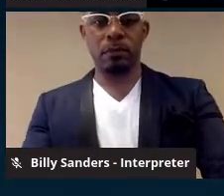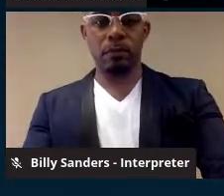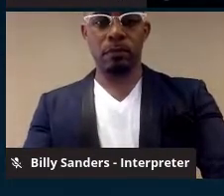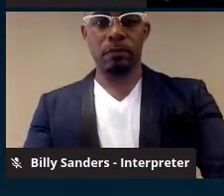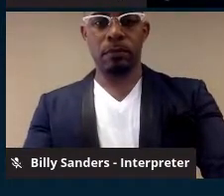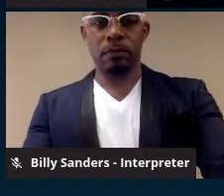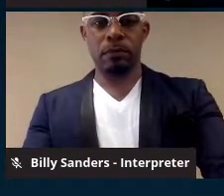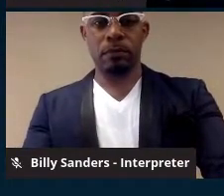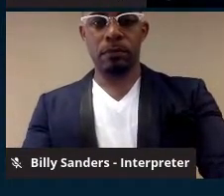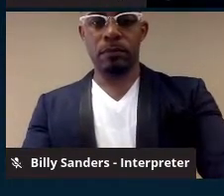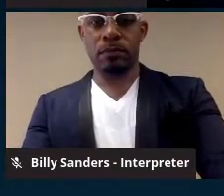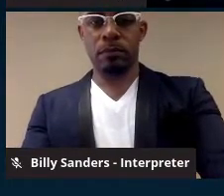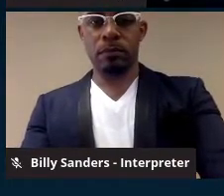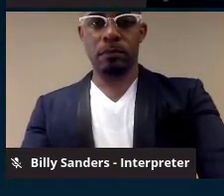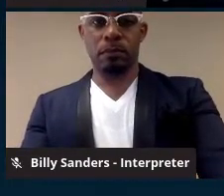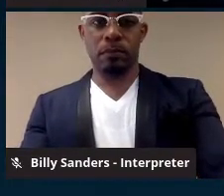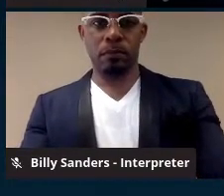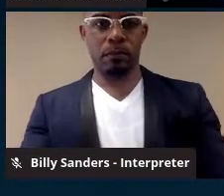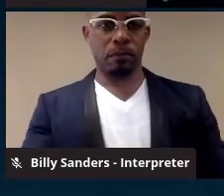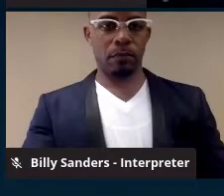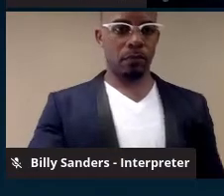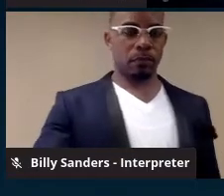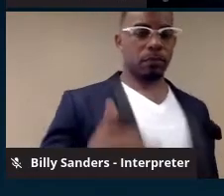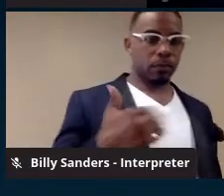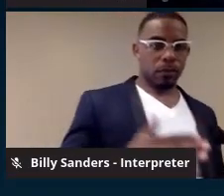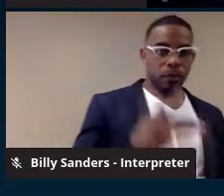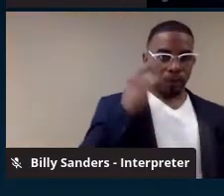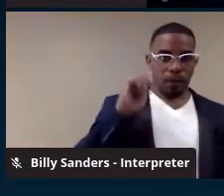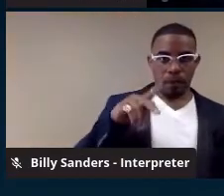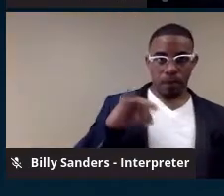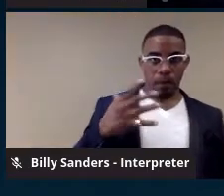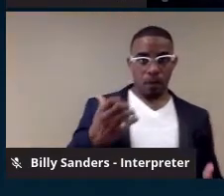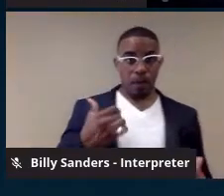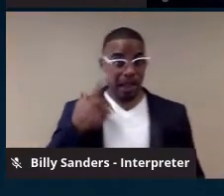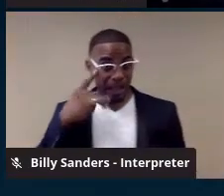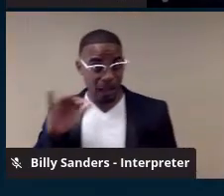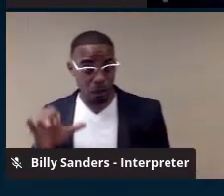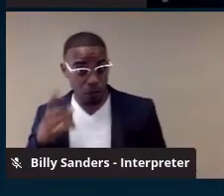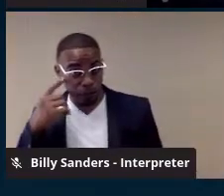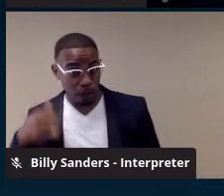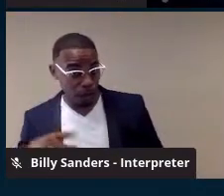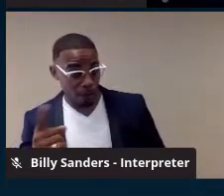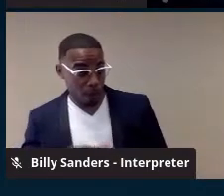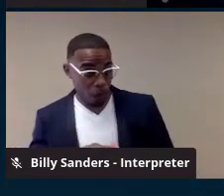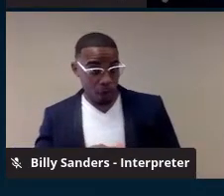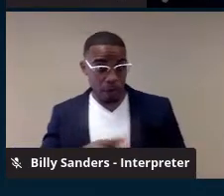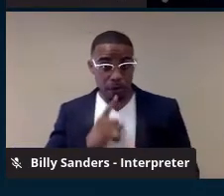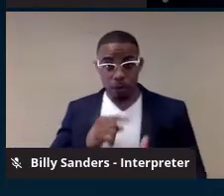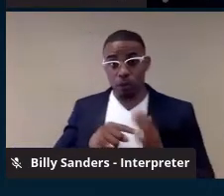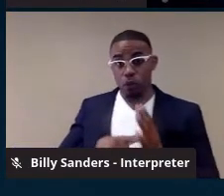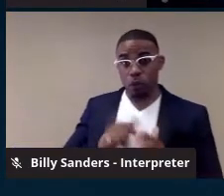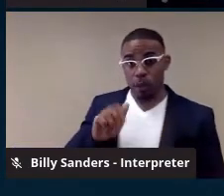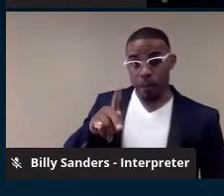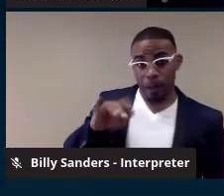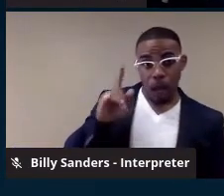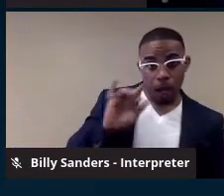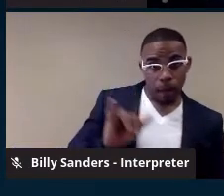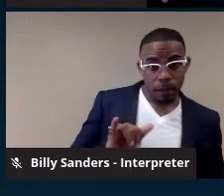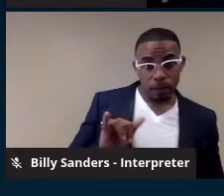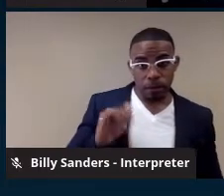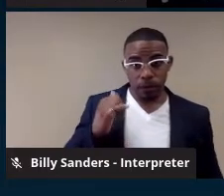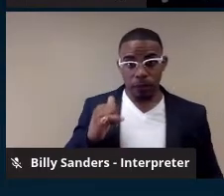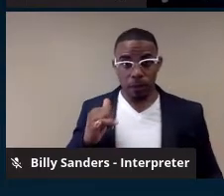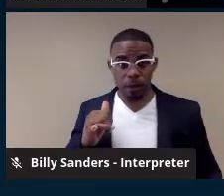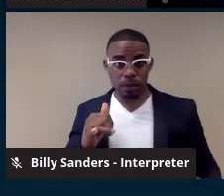path for the API that I want to call. So what I think I'll do first is show you what the API looks like. So if I call